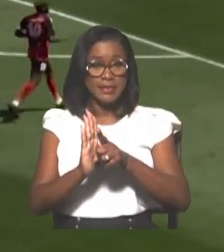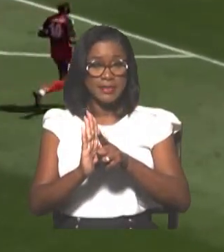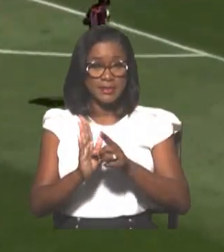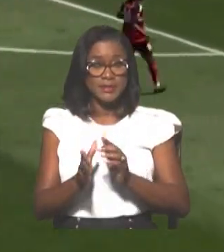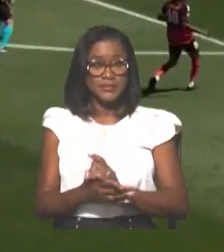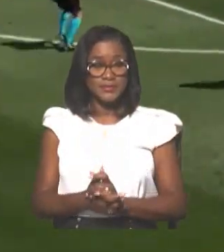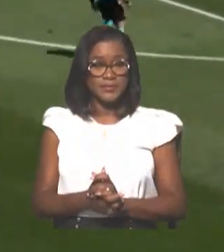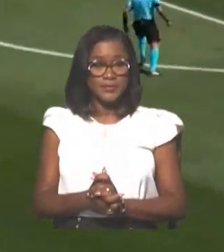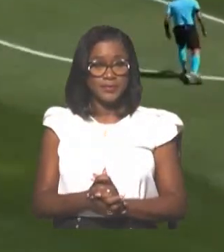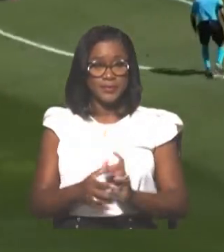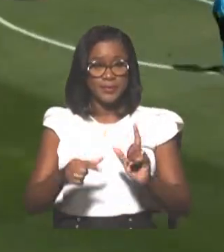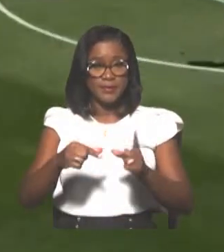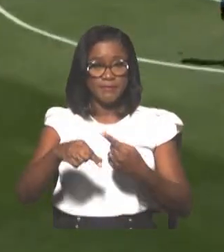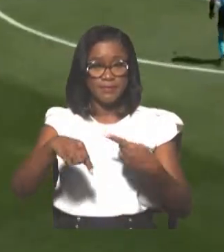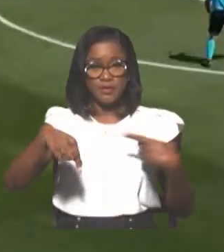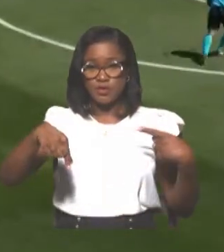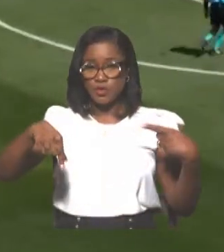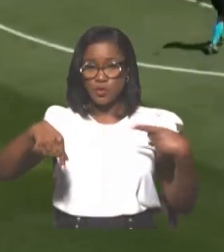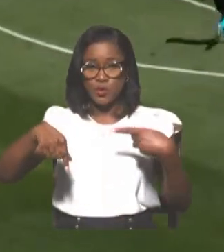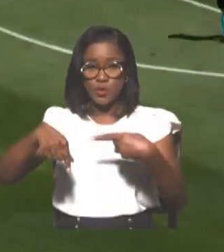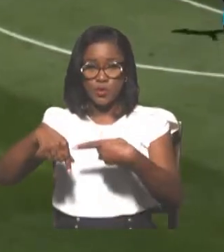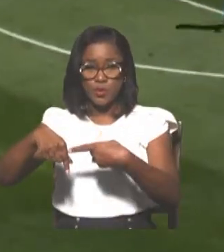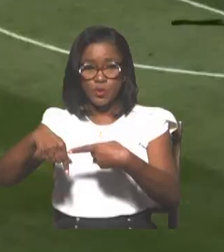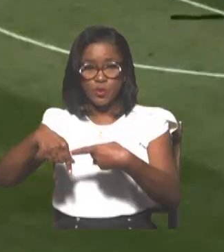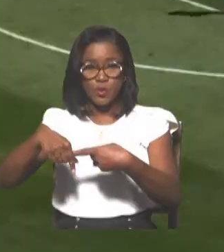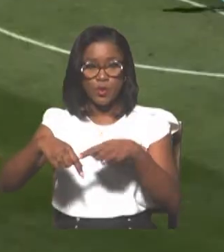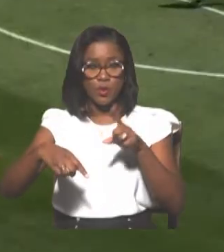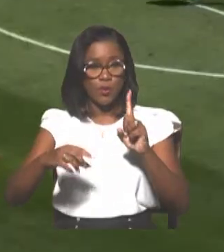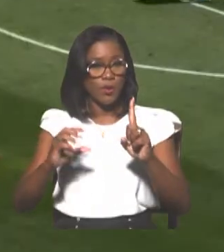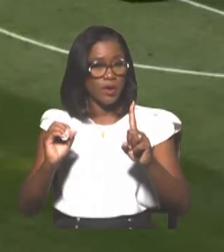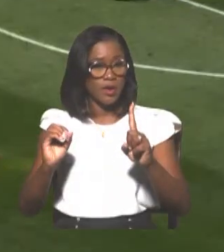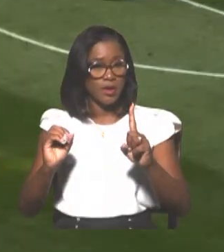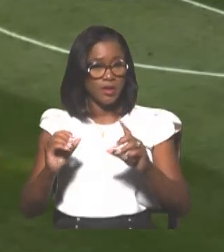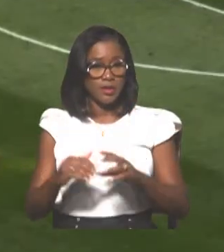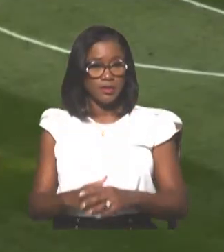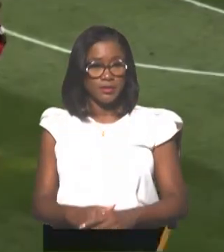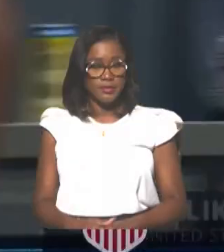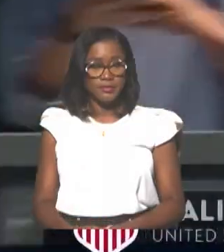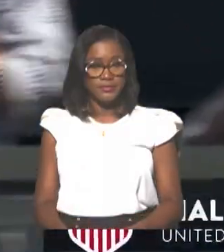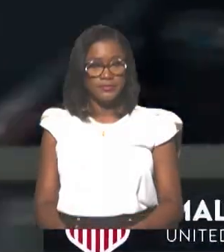Malik Tillman free in the box to give his team the 1-0 lead. Tillman scores!